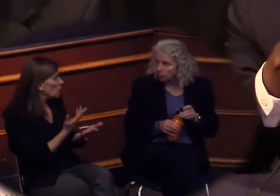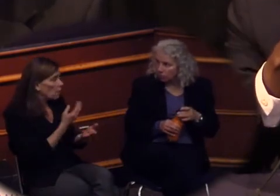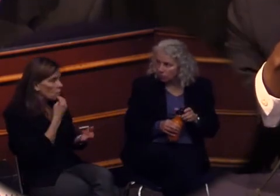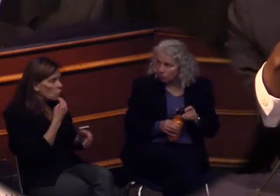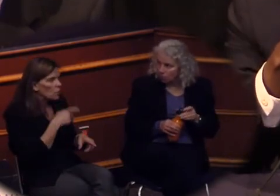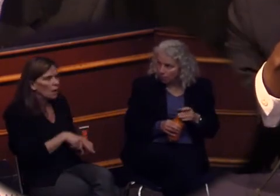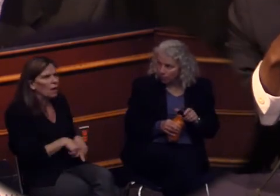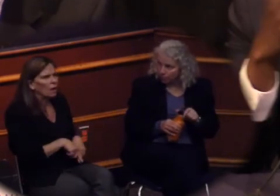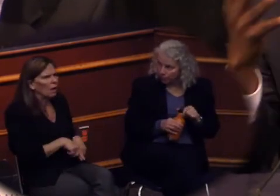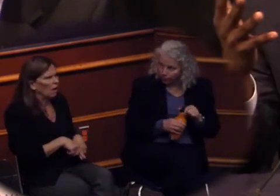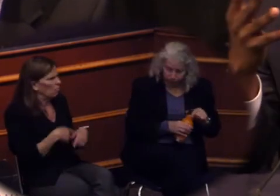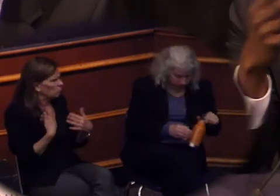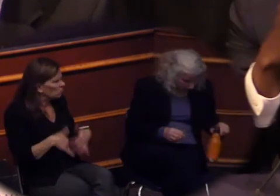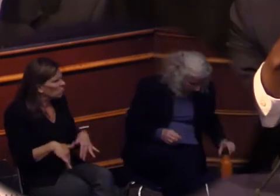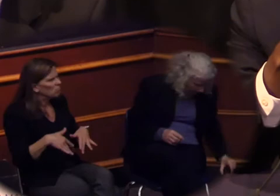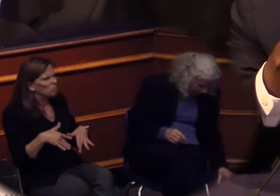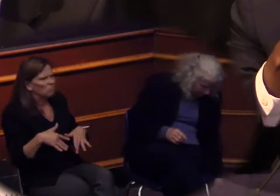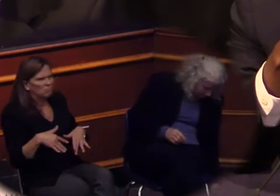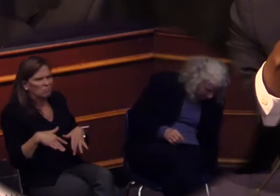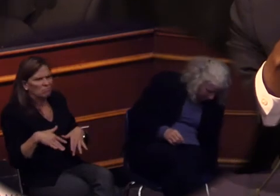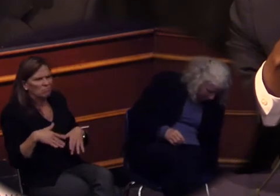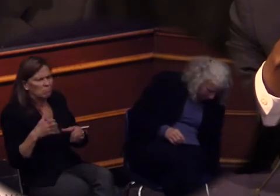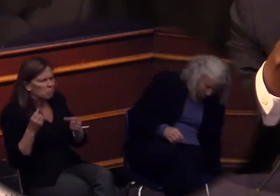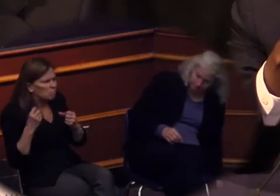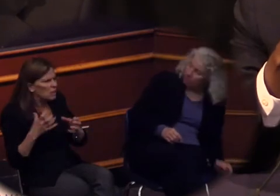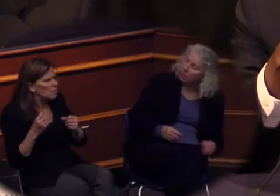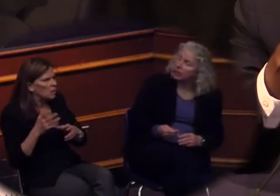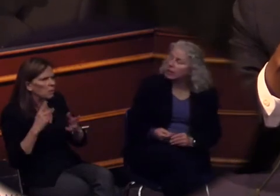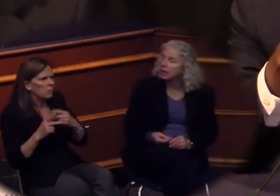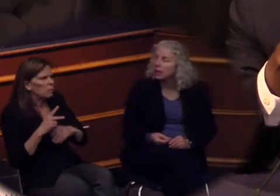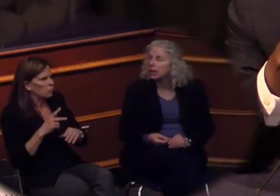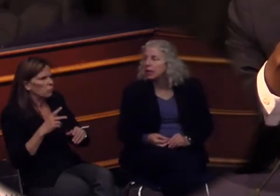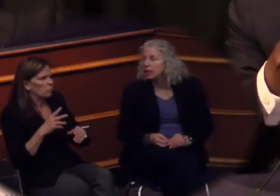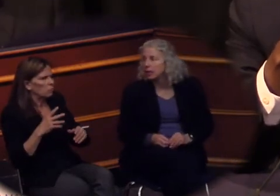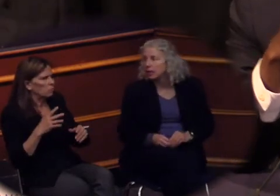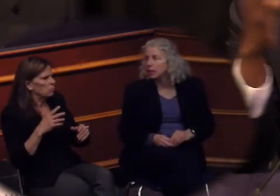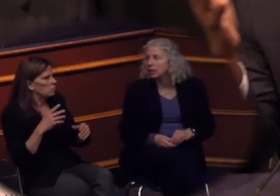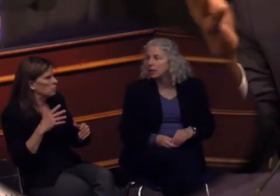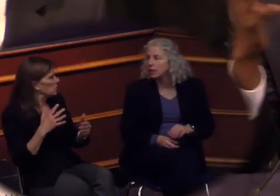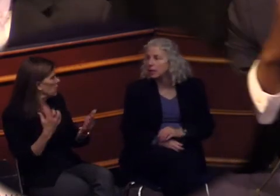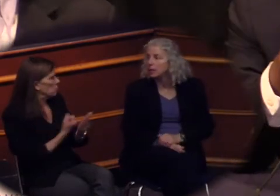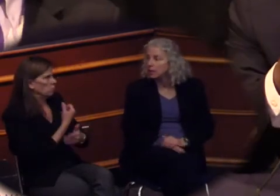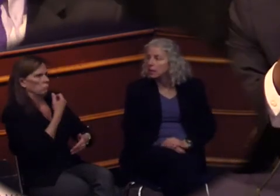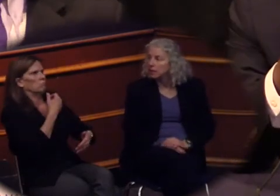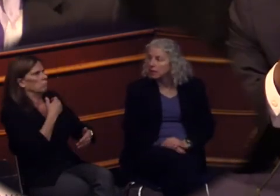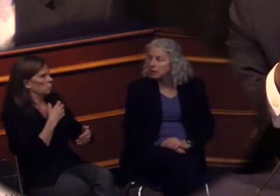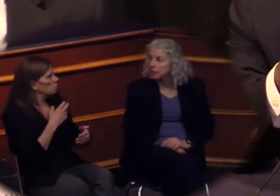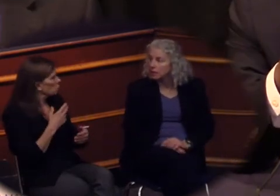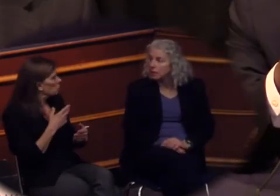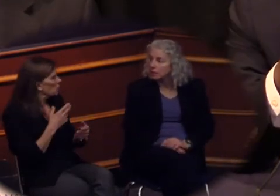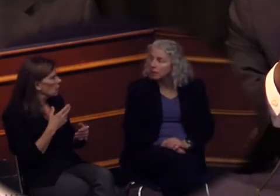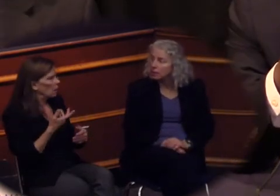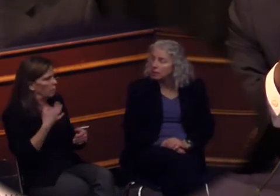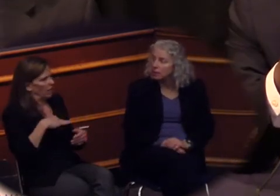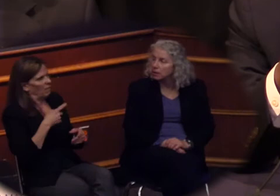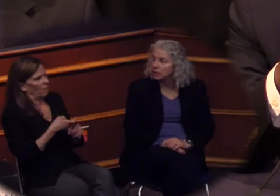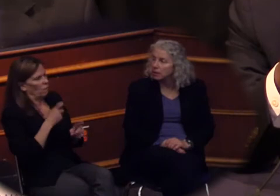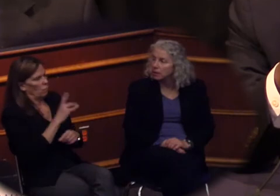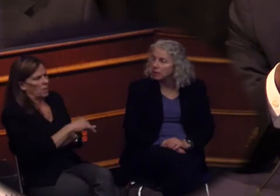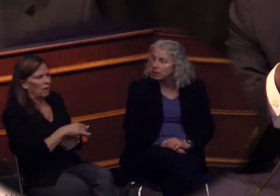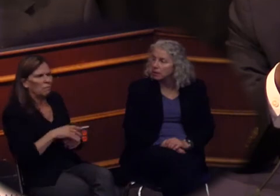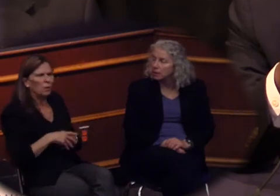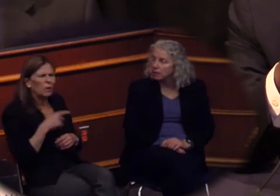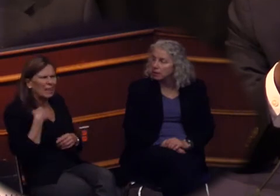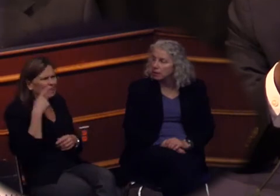had access to it, and they took advantage of it. When I think about this question, there are a lot of different